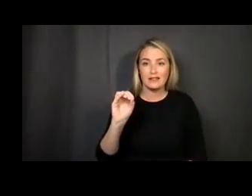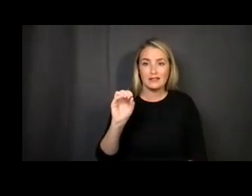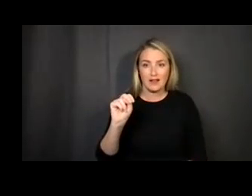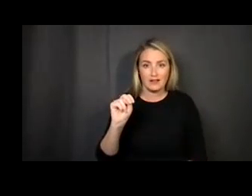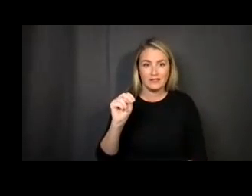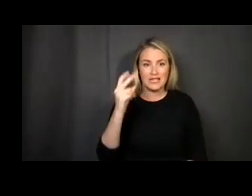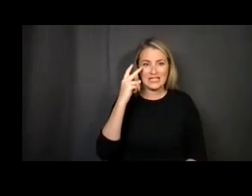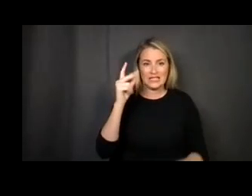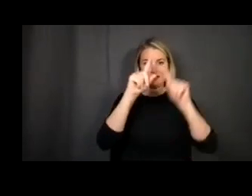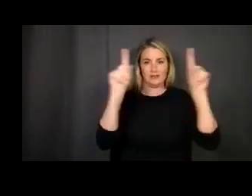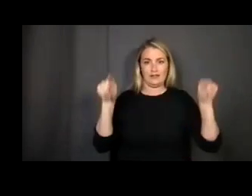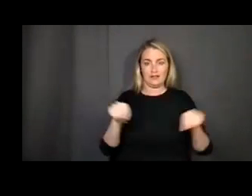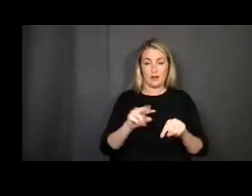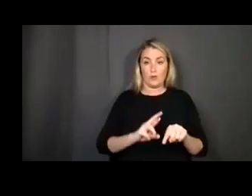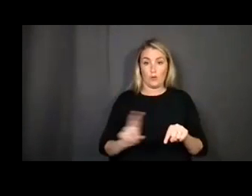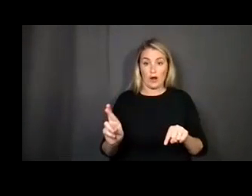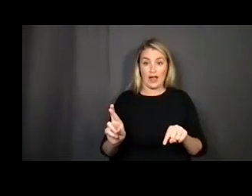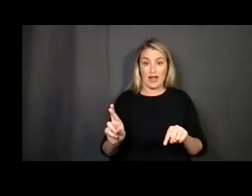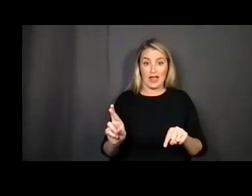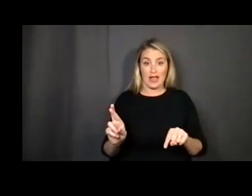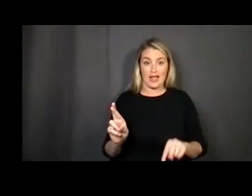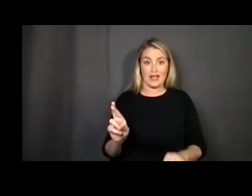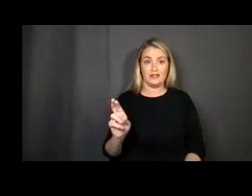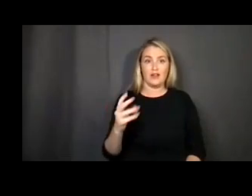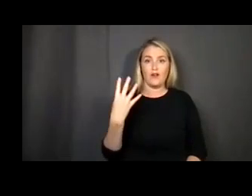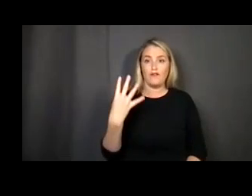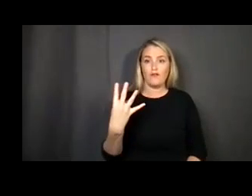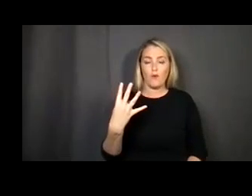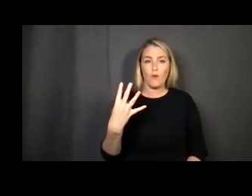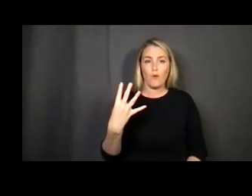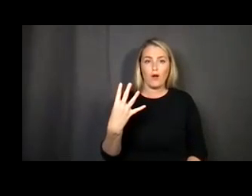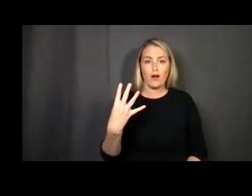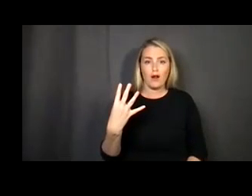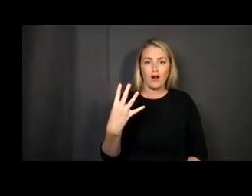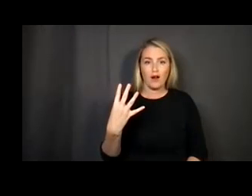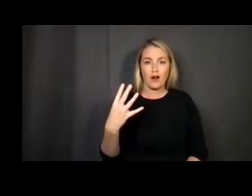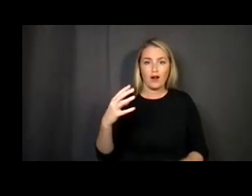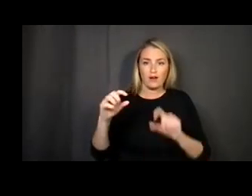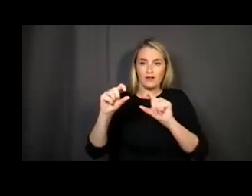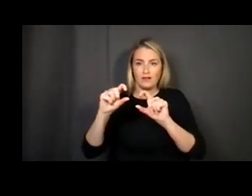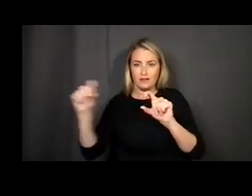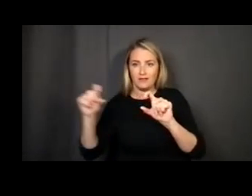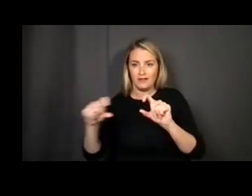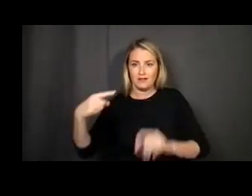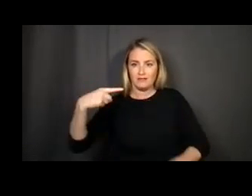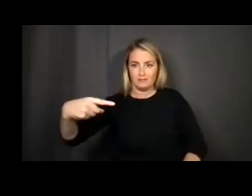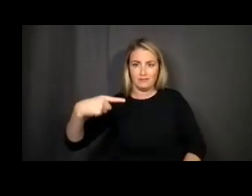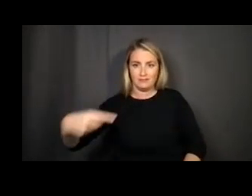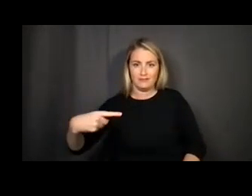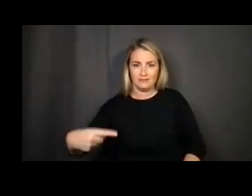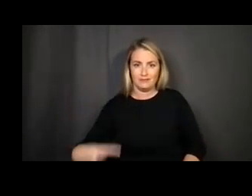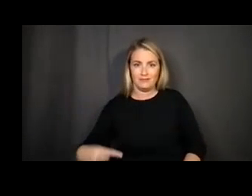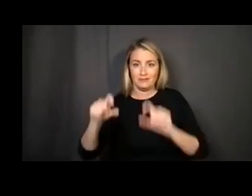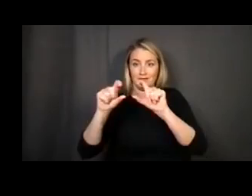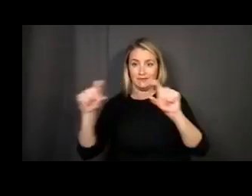screen, there are 4 arrows. One has an arrow pointing with the word page in it. And in Canvas,